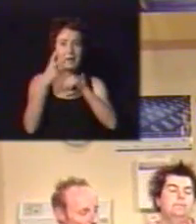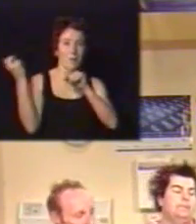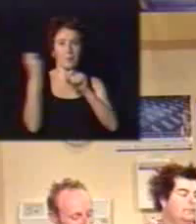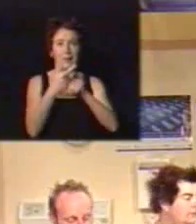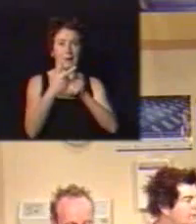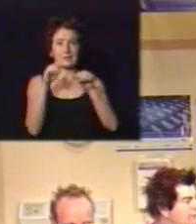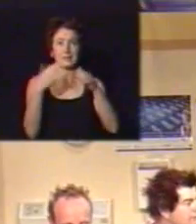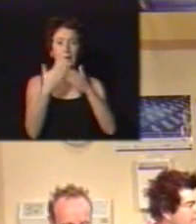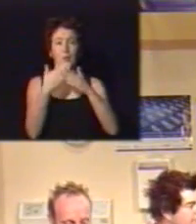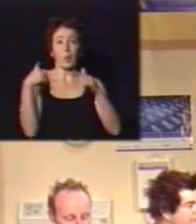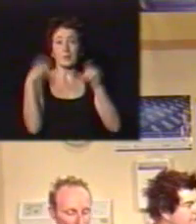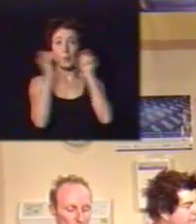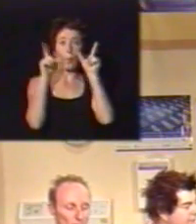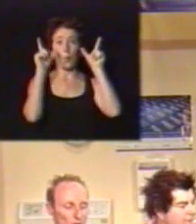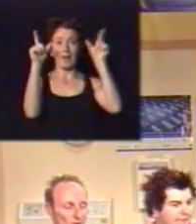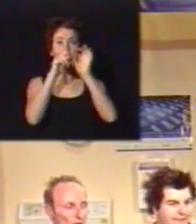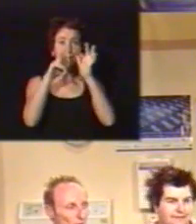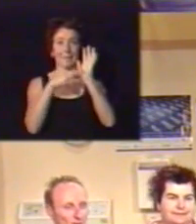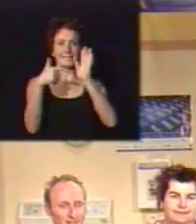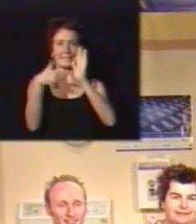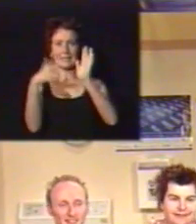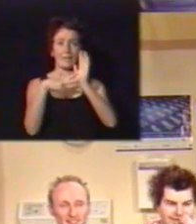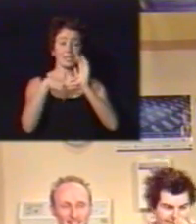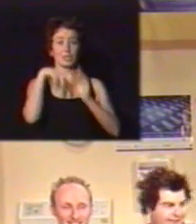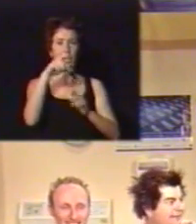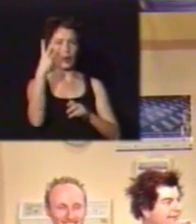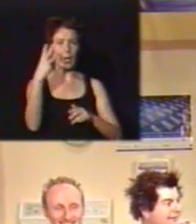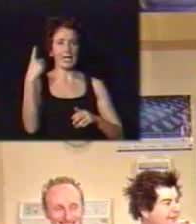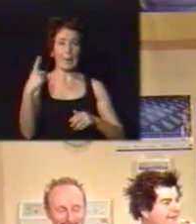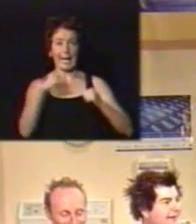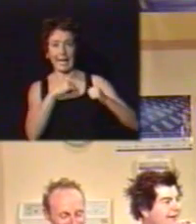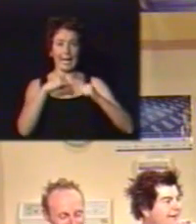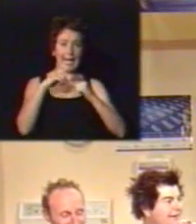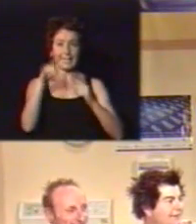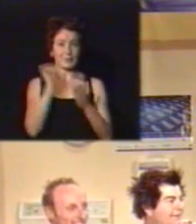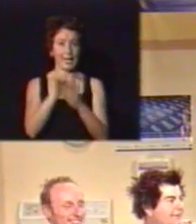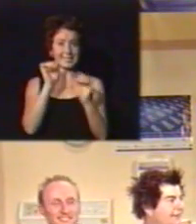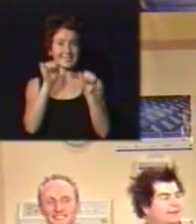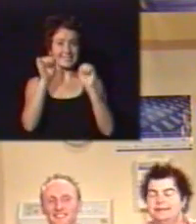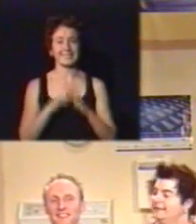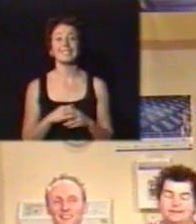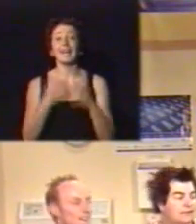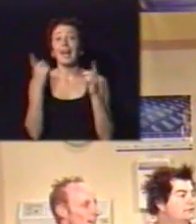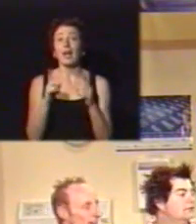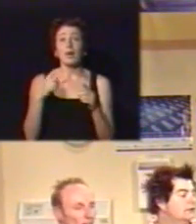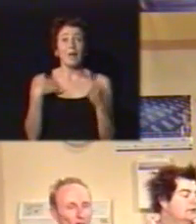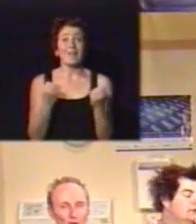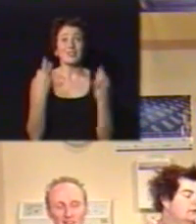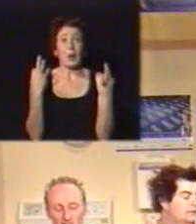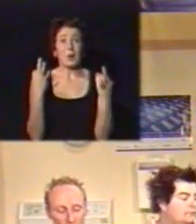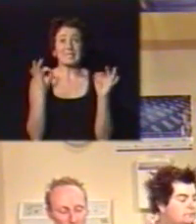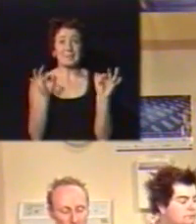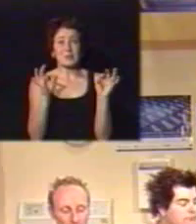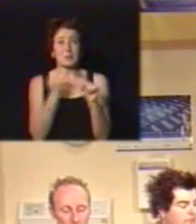Installment here on Squeal Bent TV, Channel 31. That's right, and we had no guests. No,